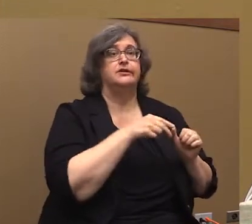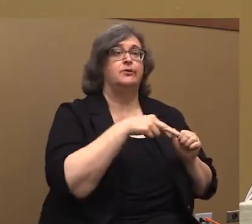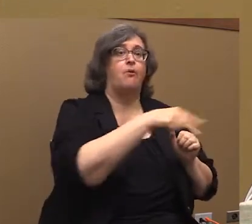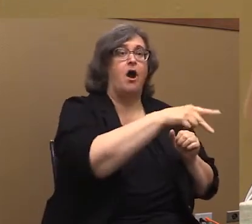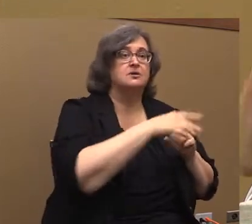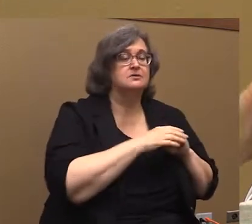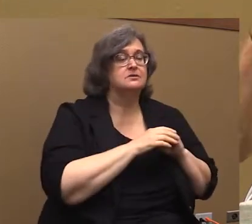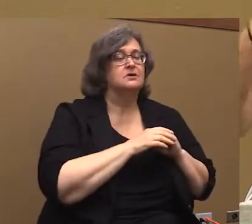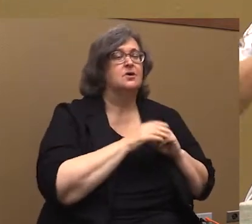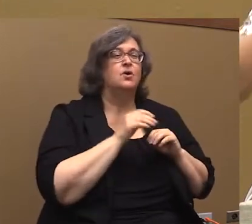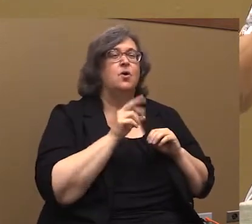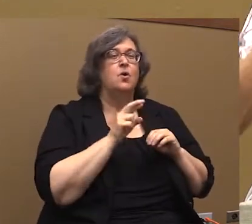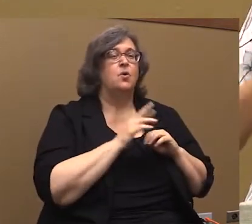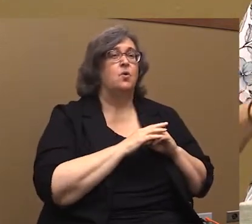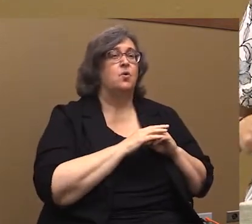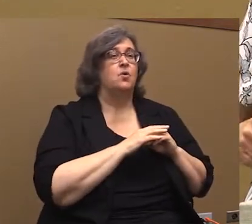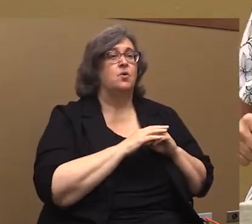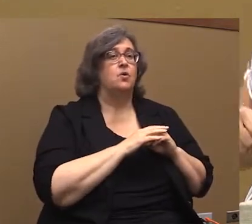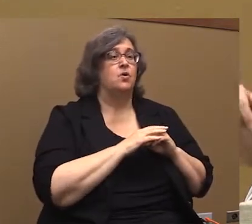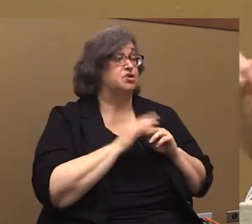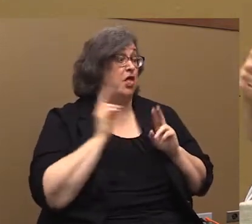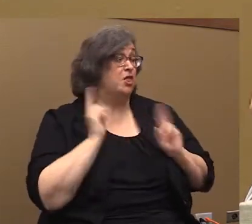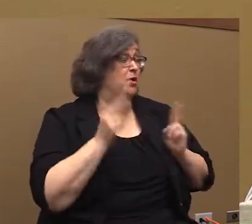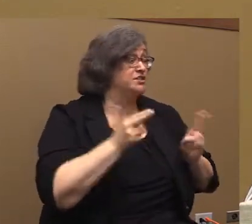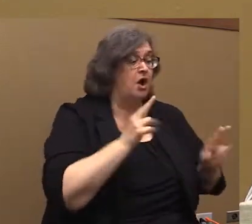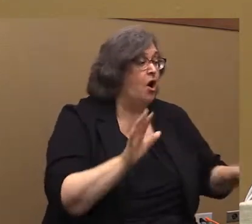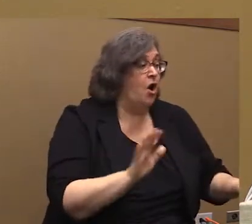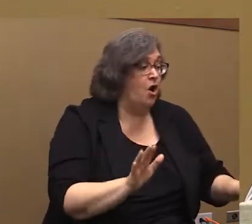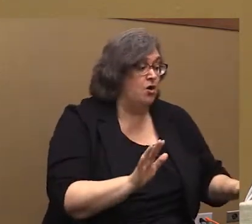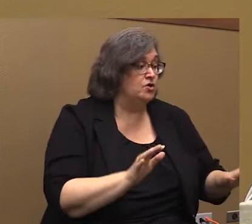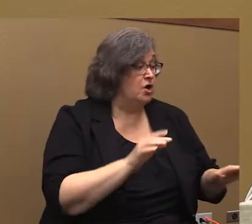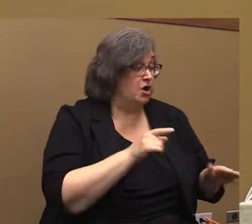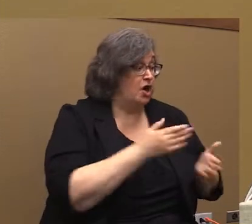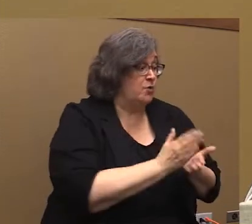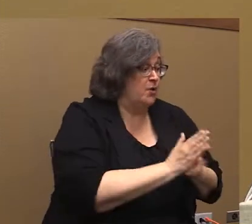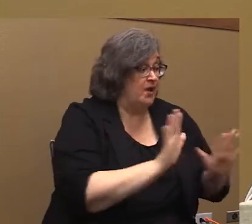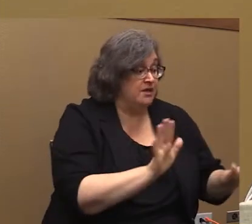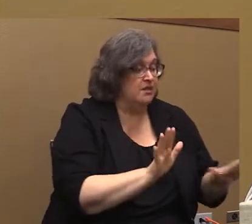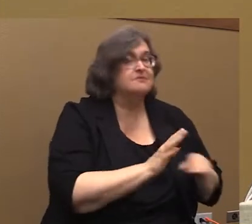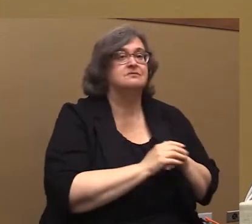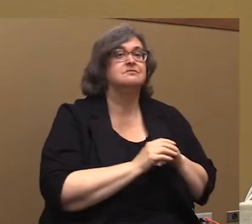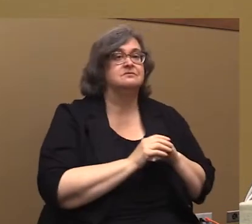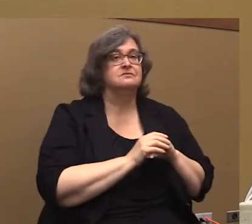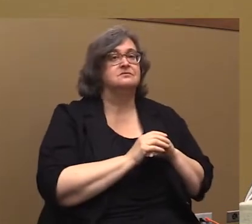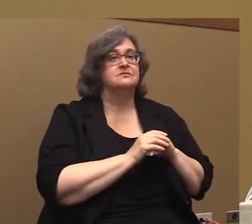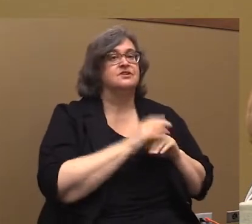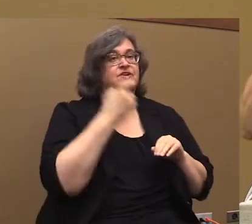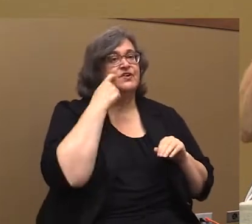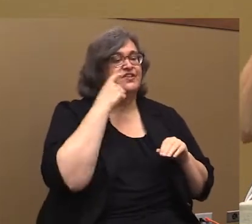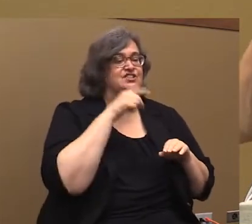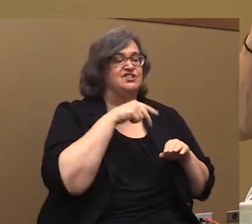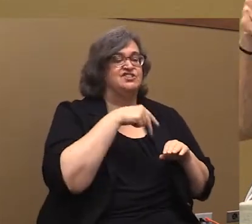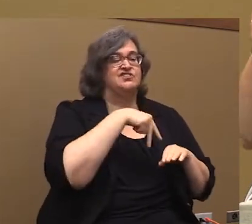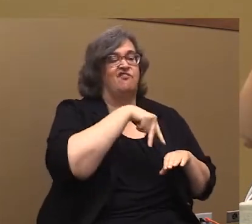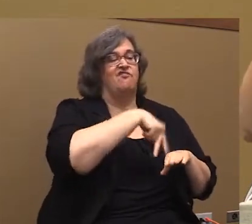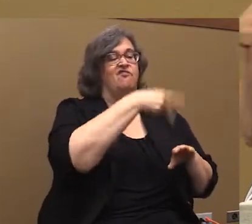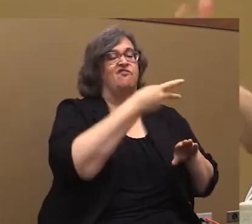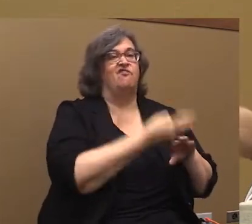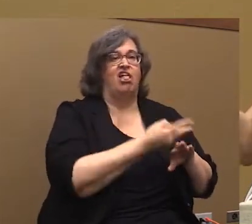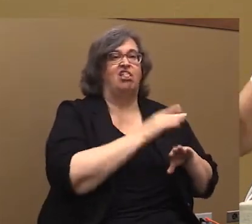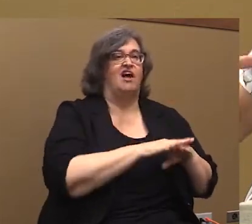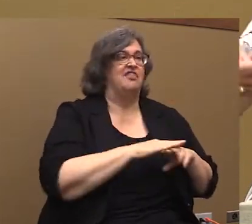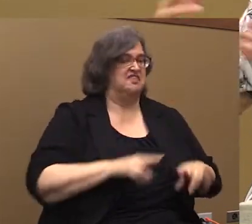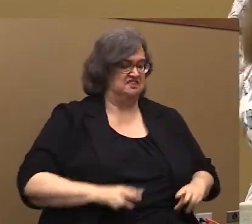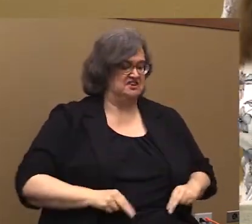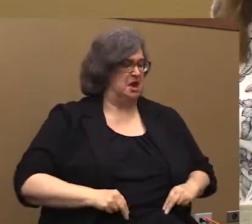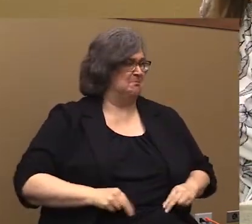going to pop right up and keep going on? Or do they rush over and say, are you know, I mean, they